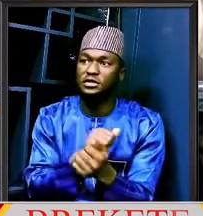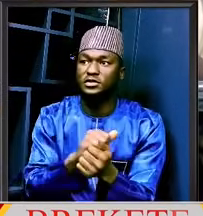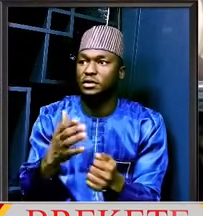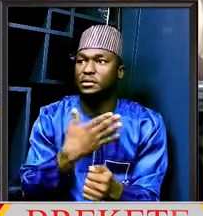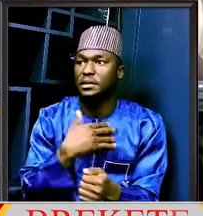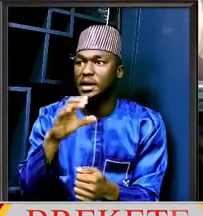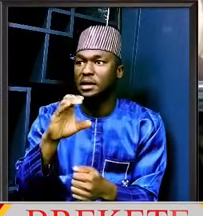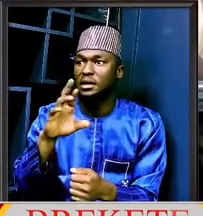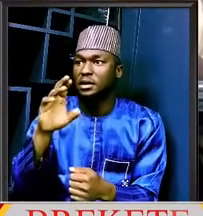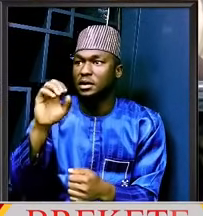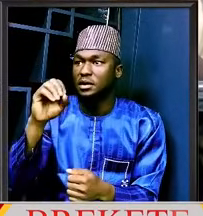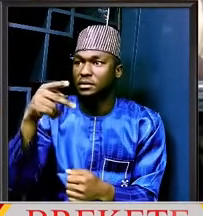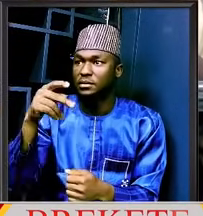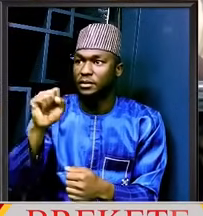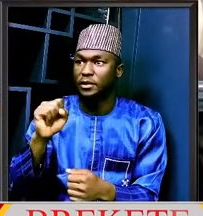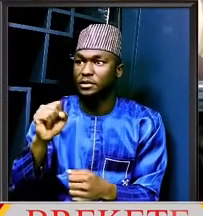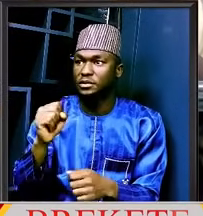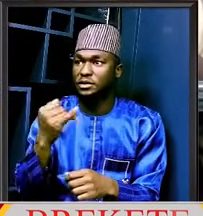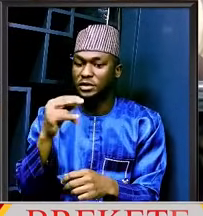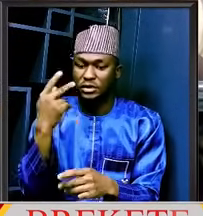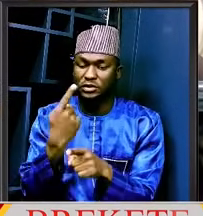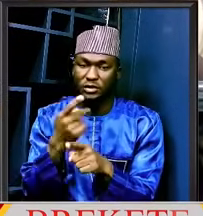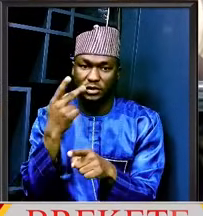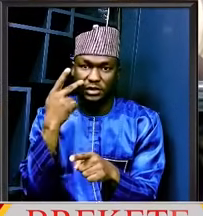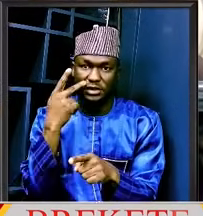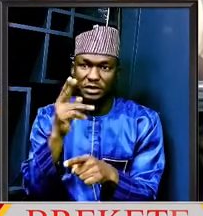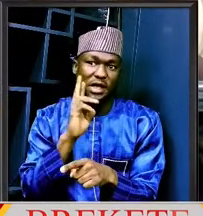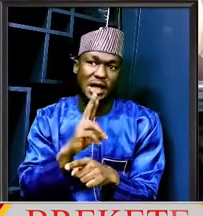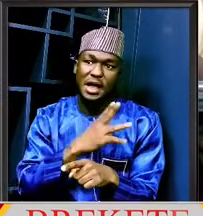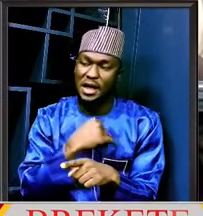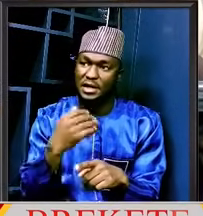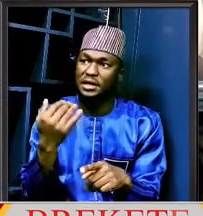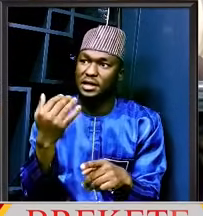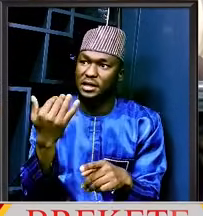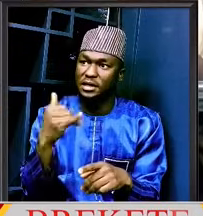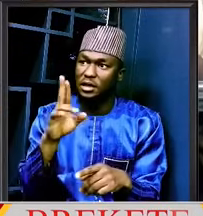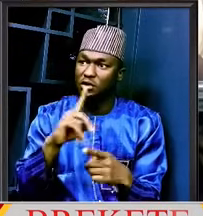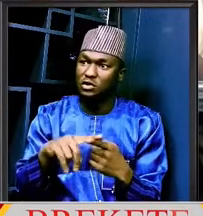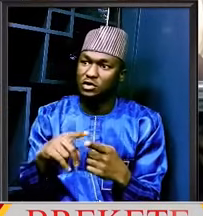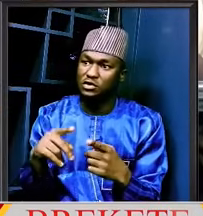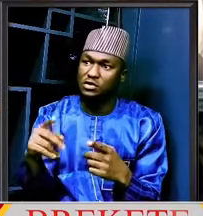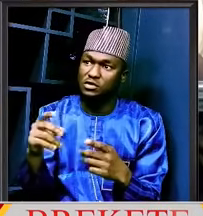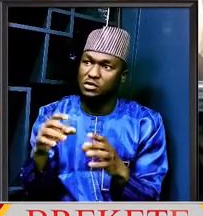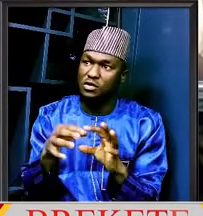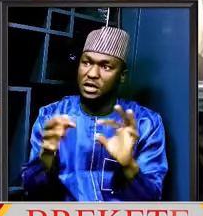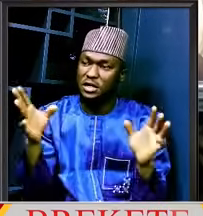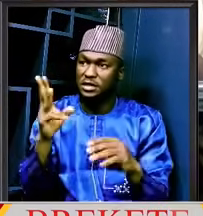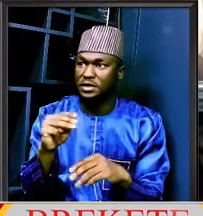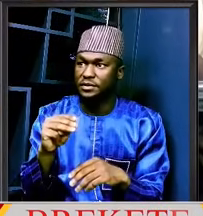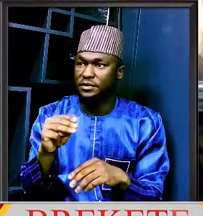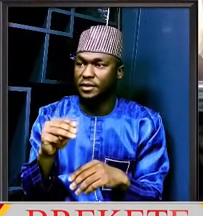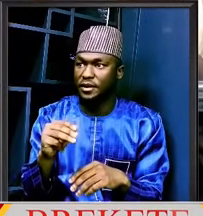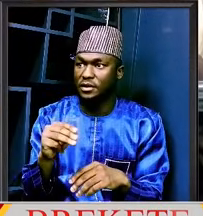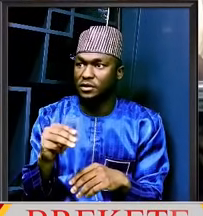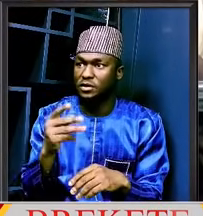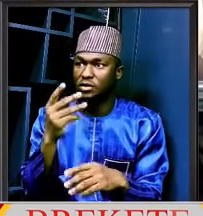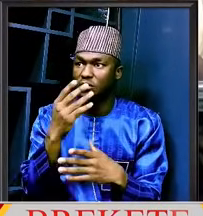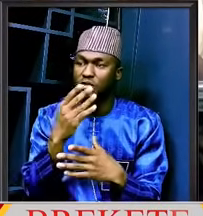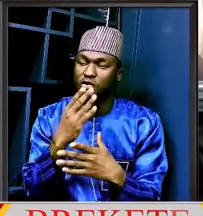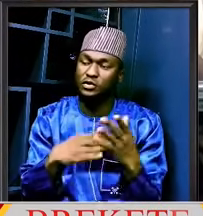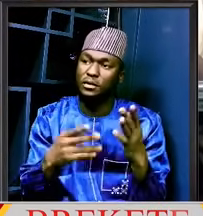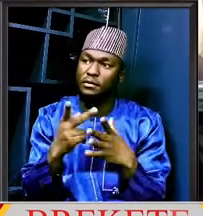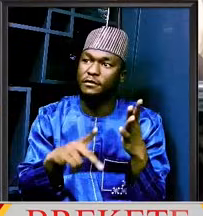crops. They just looked at her. The goats kept coming. In fact, one part of the farm has been completely